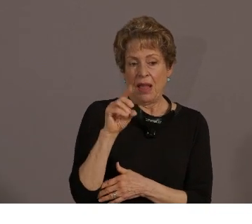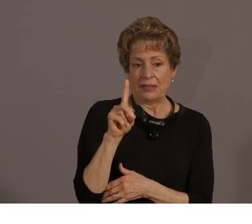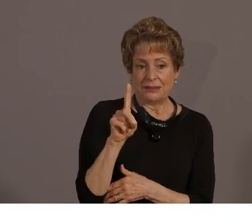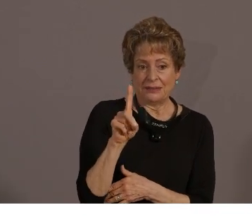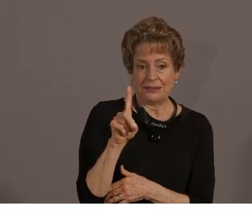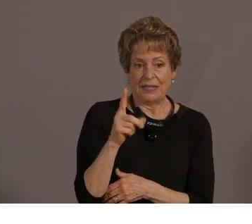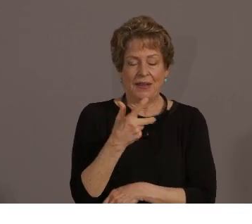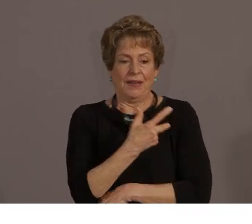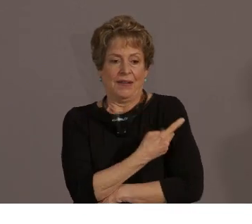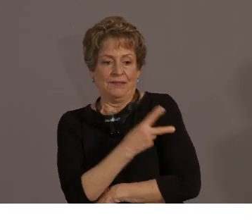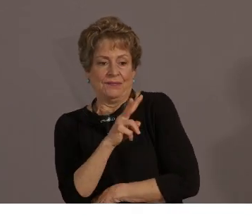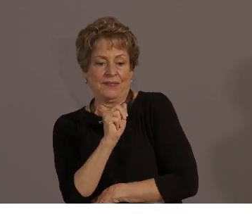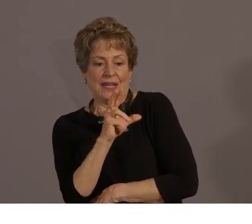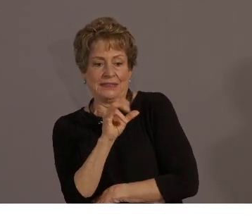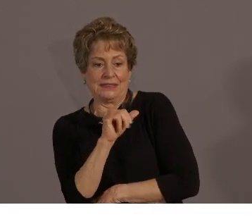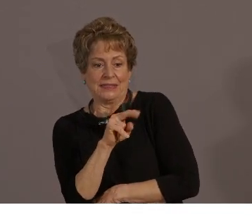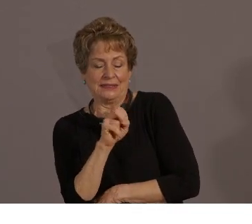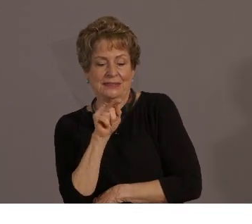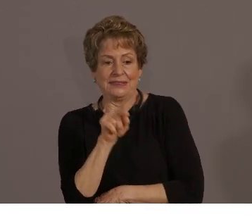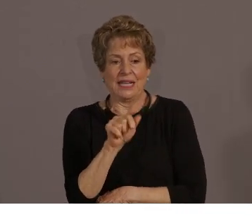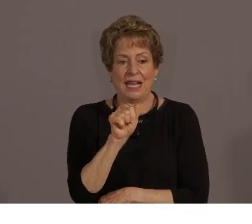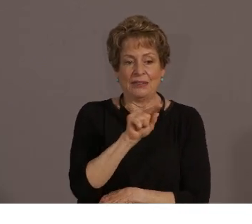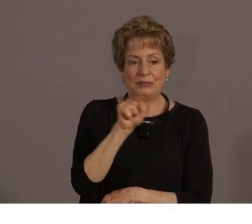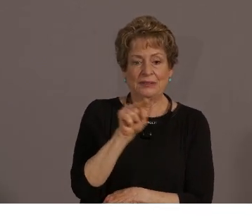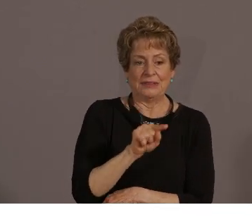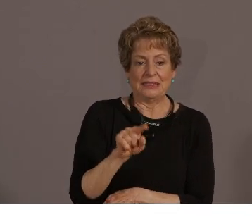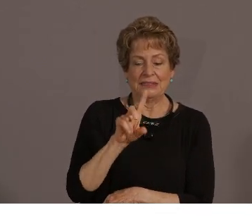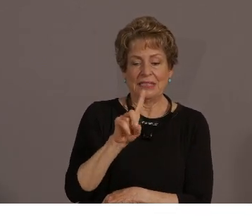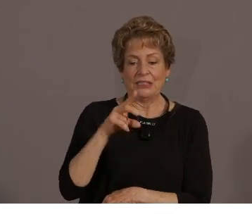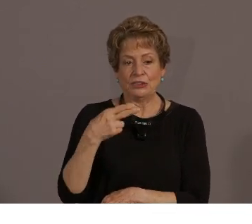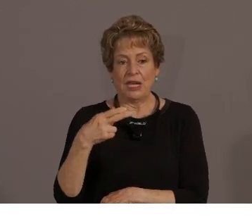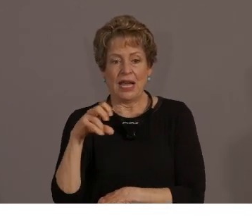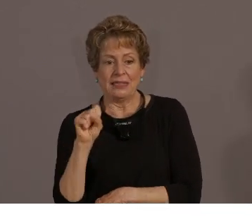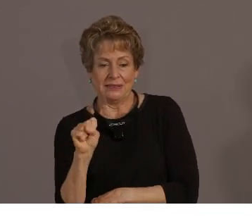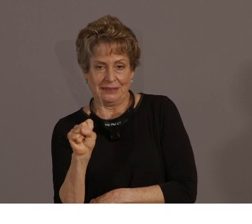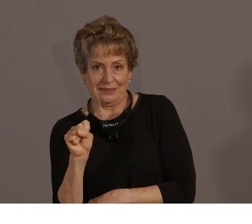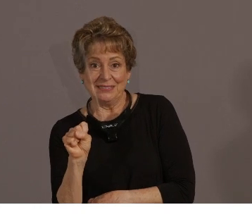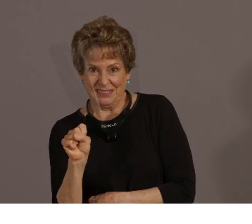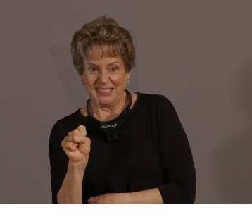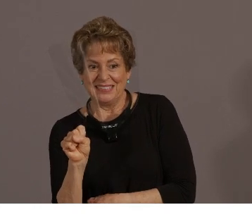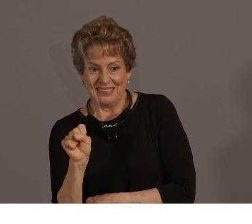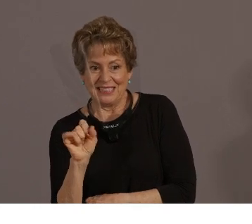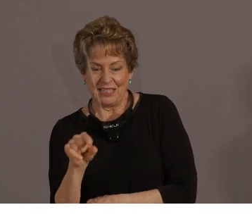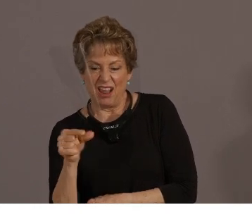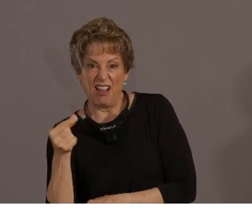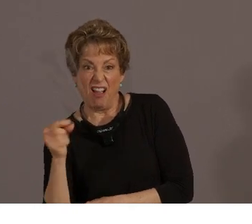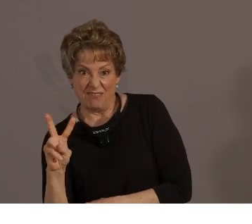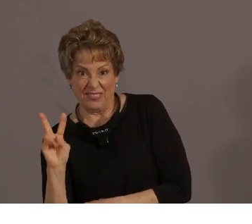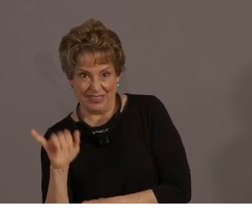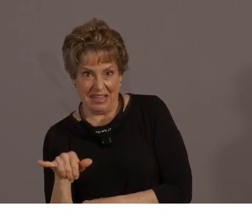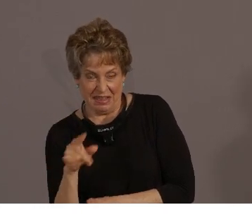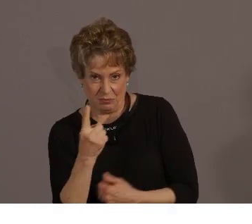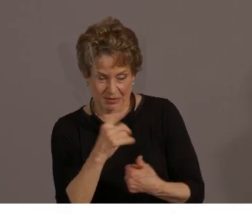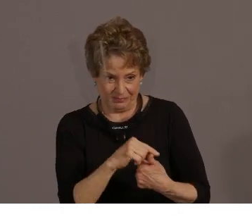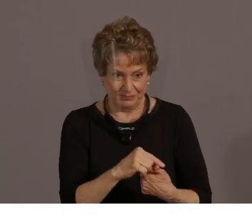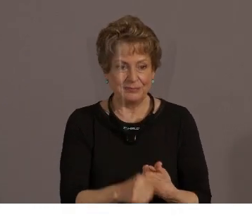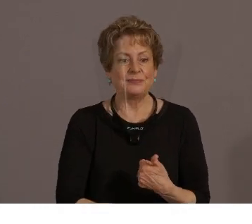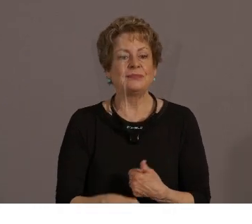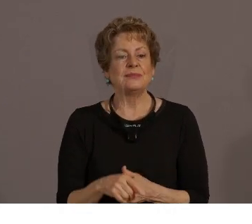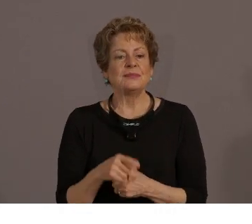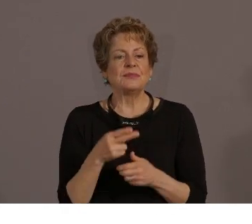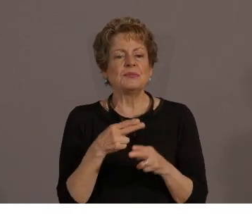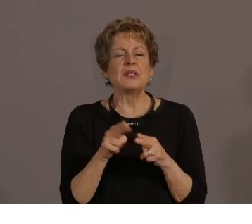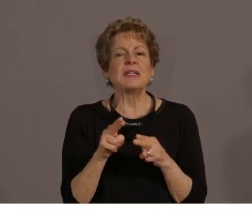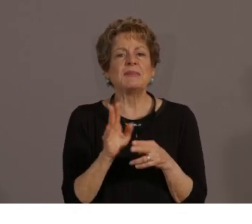podvaccine.azdhs.gov. We do have a guide and a little video that shows you how to use that pod and